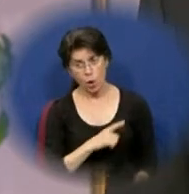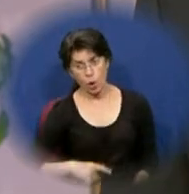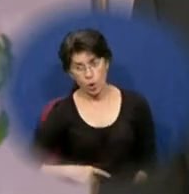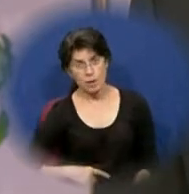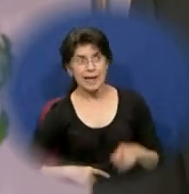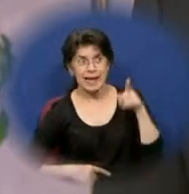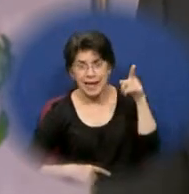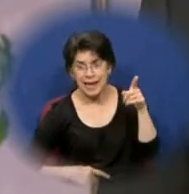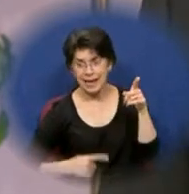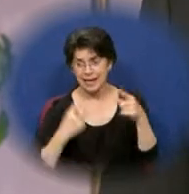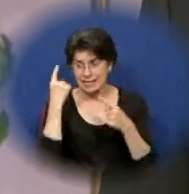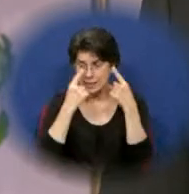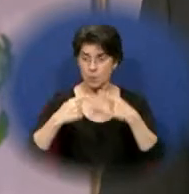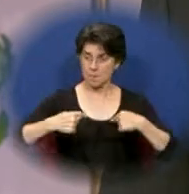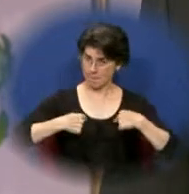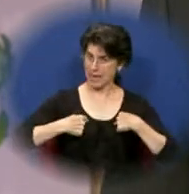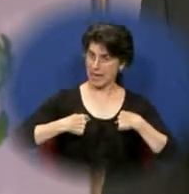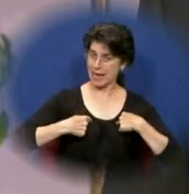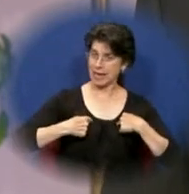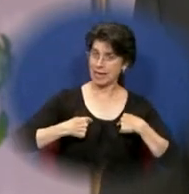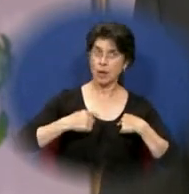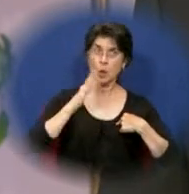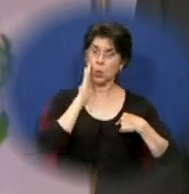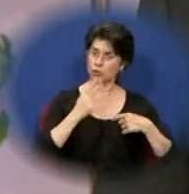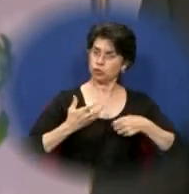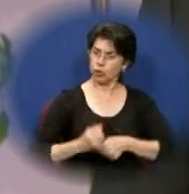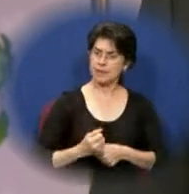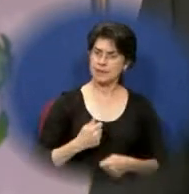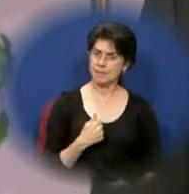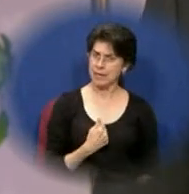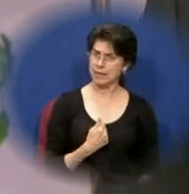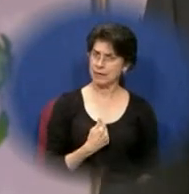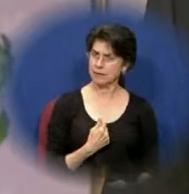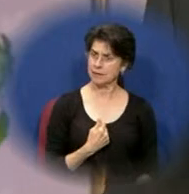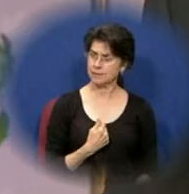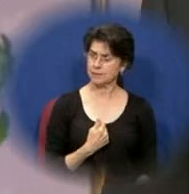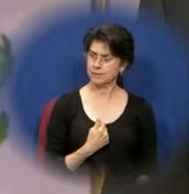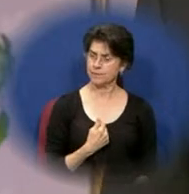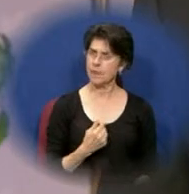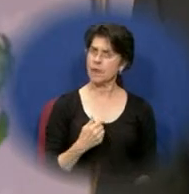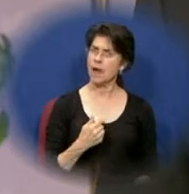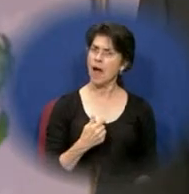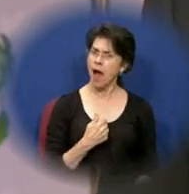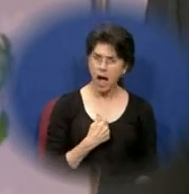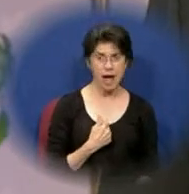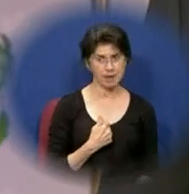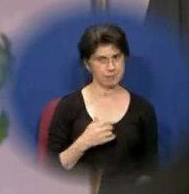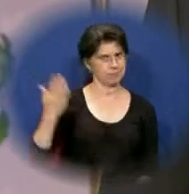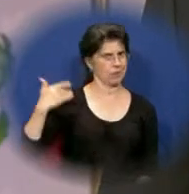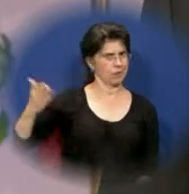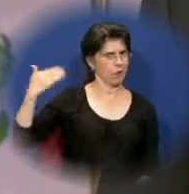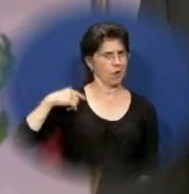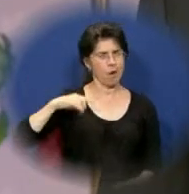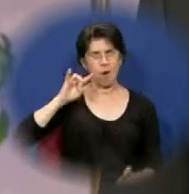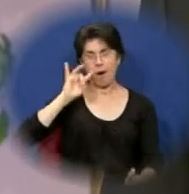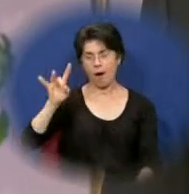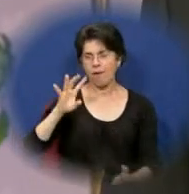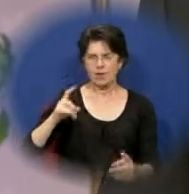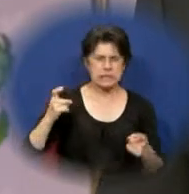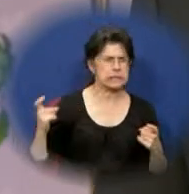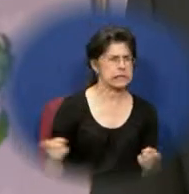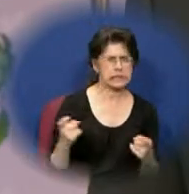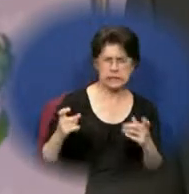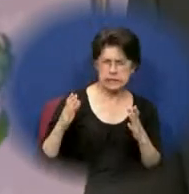considered me trustworthy in appointing me to the ministry. I was once a blasphemer